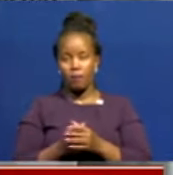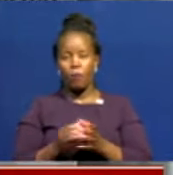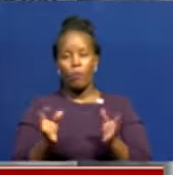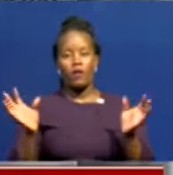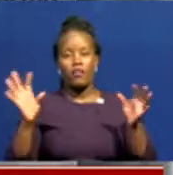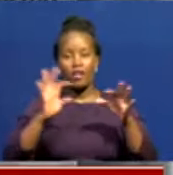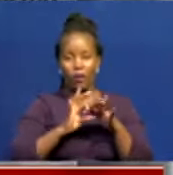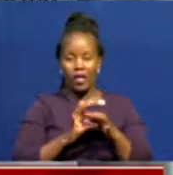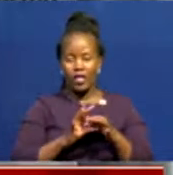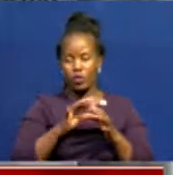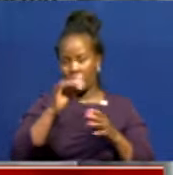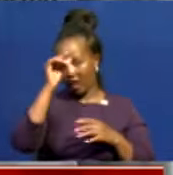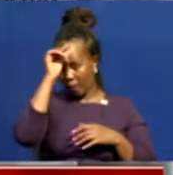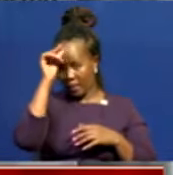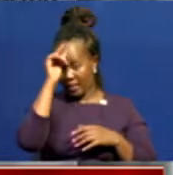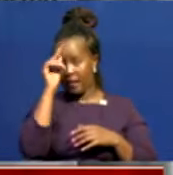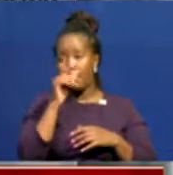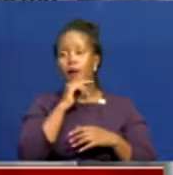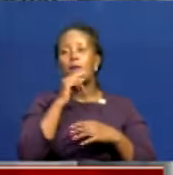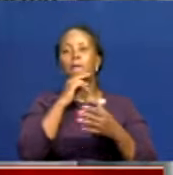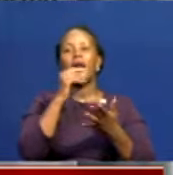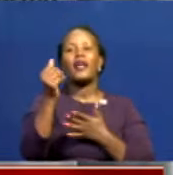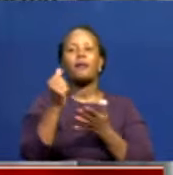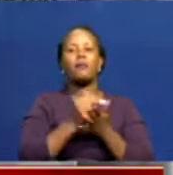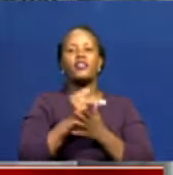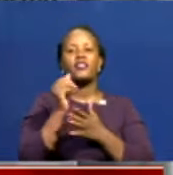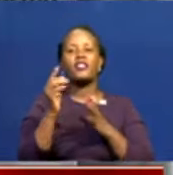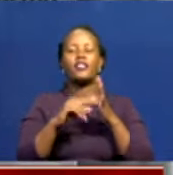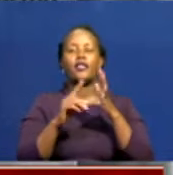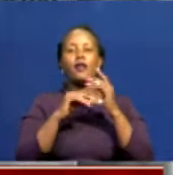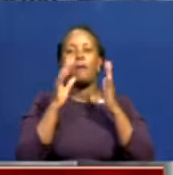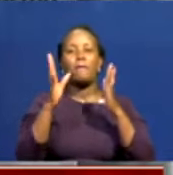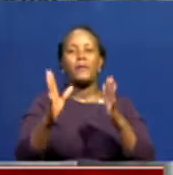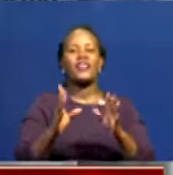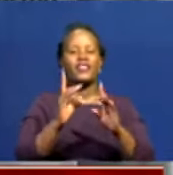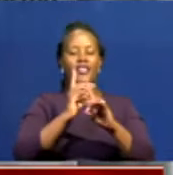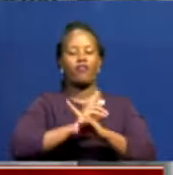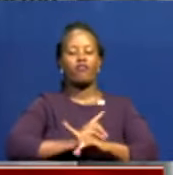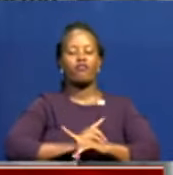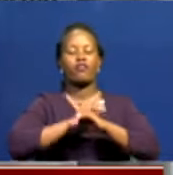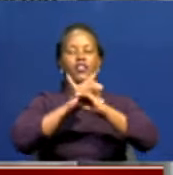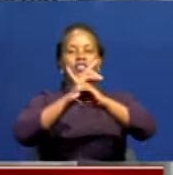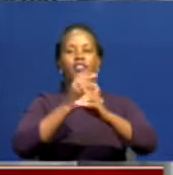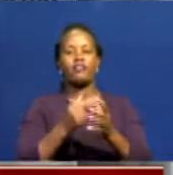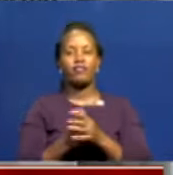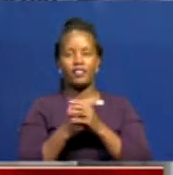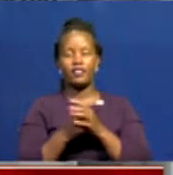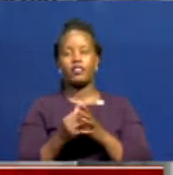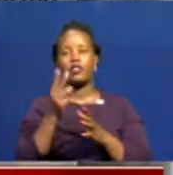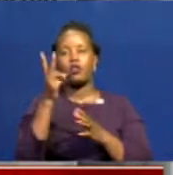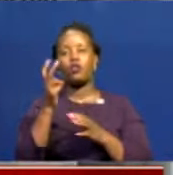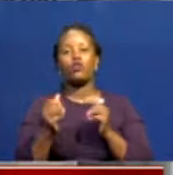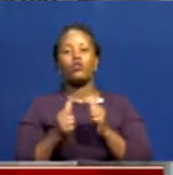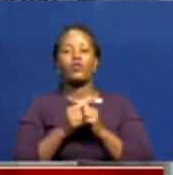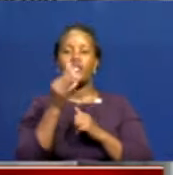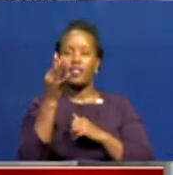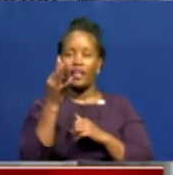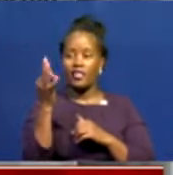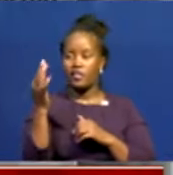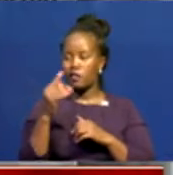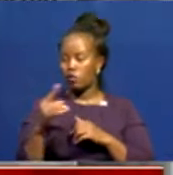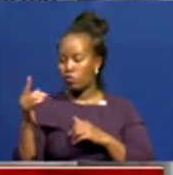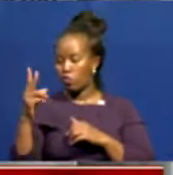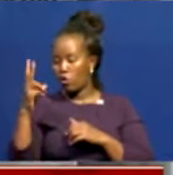followed, Haji was appointed Minister for Defense. In 2013 and 2017, Haji